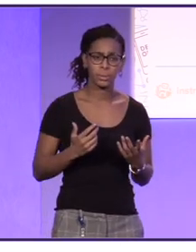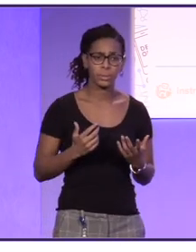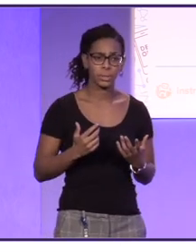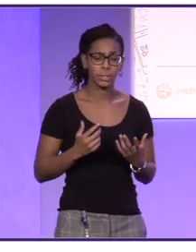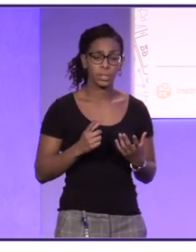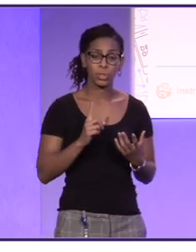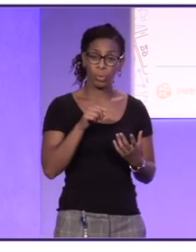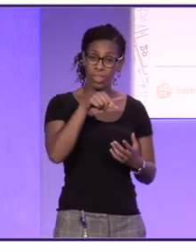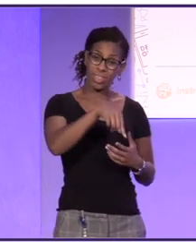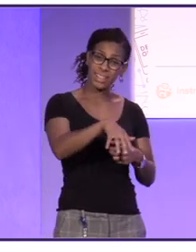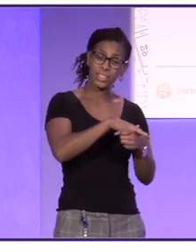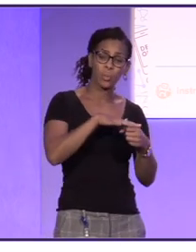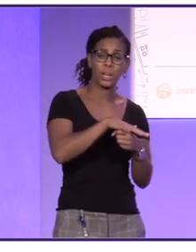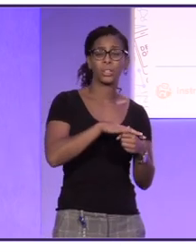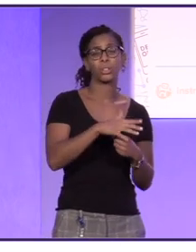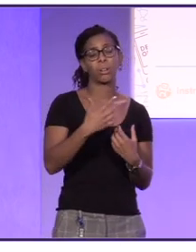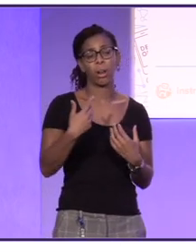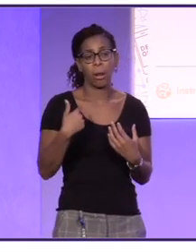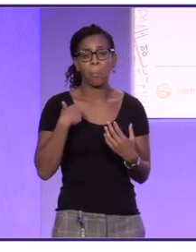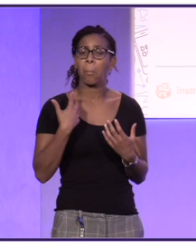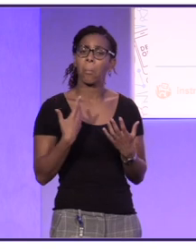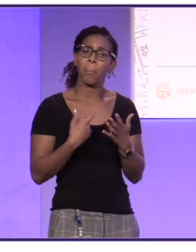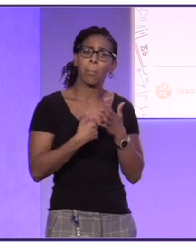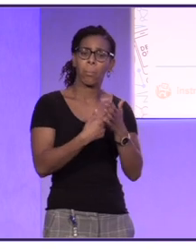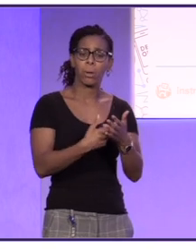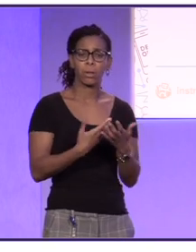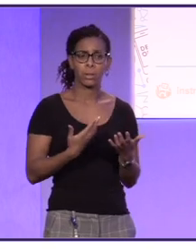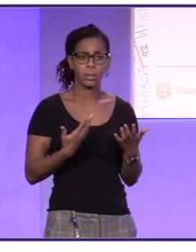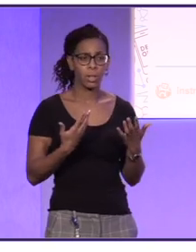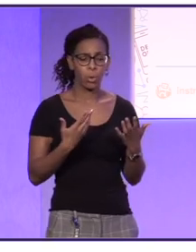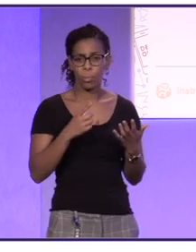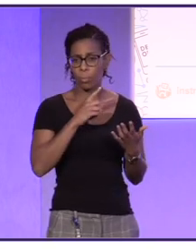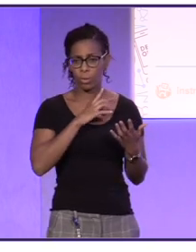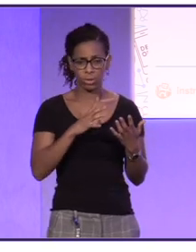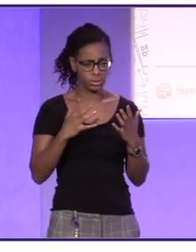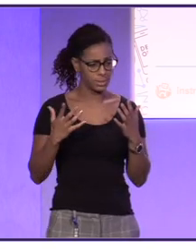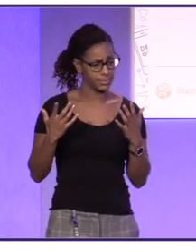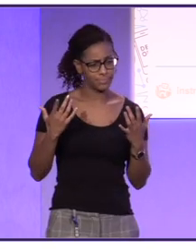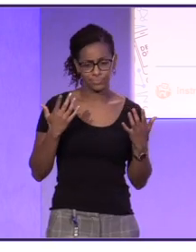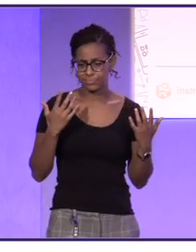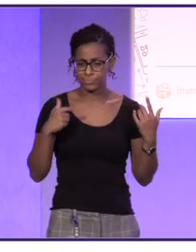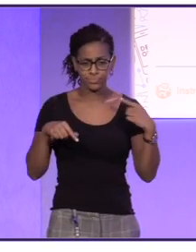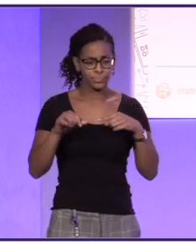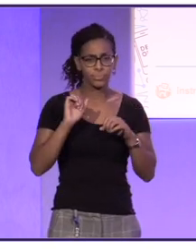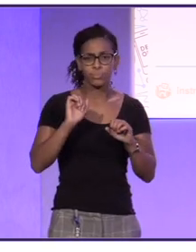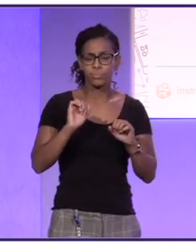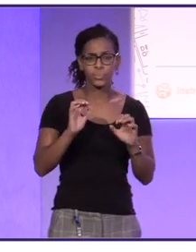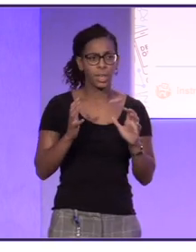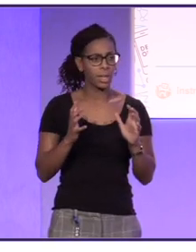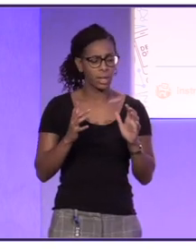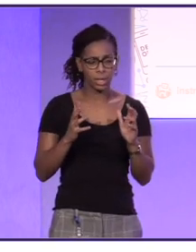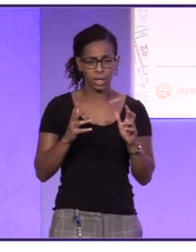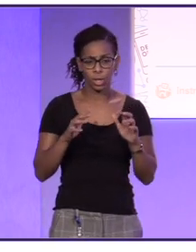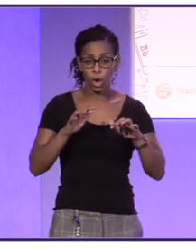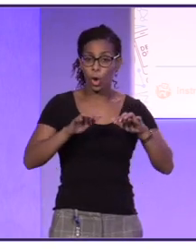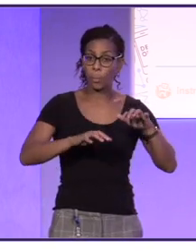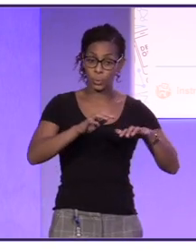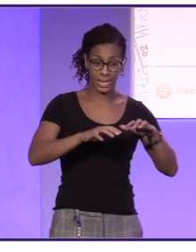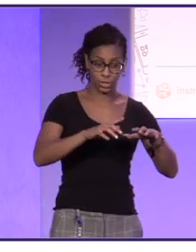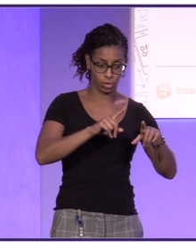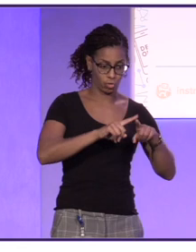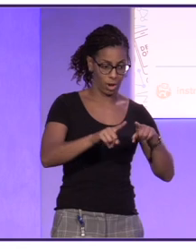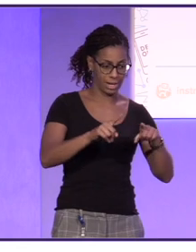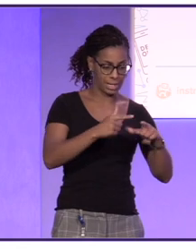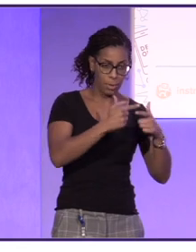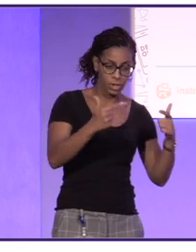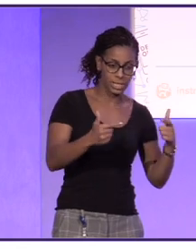these circumstances is to try to bring any of that computation over as much as